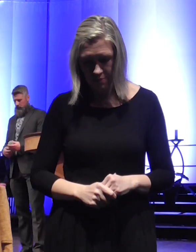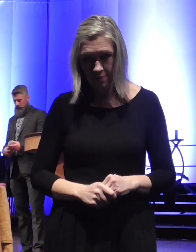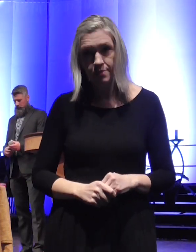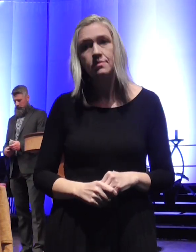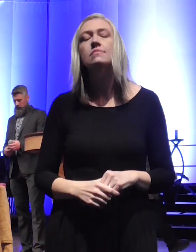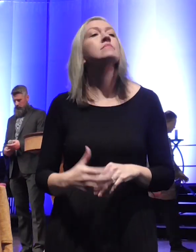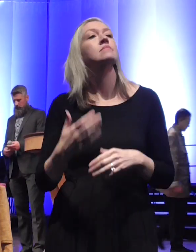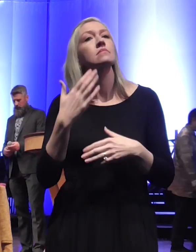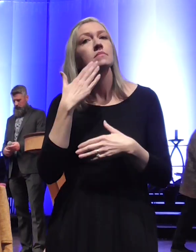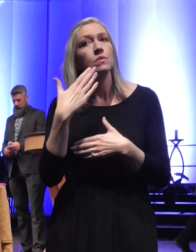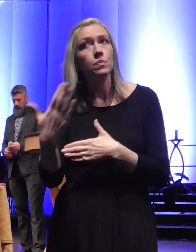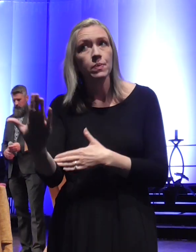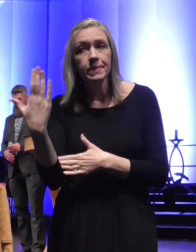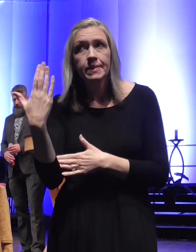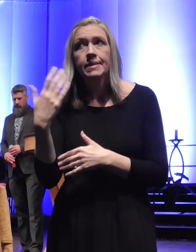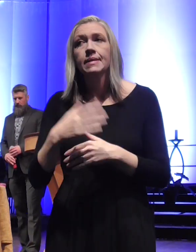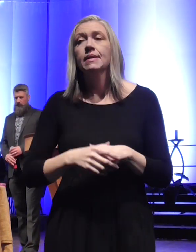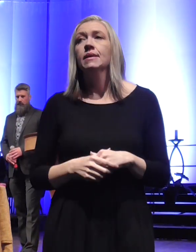Good morning.